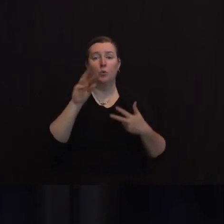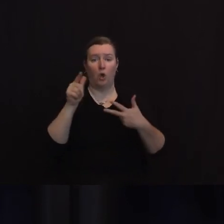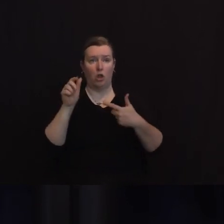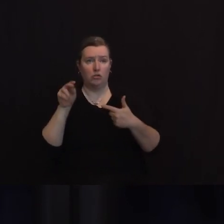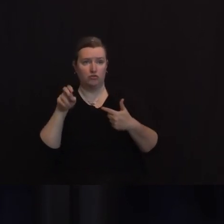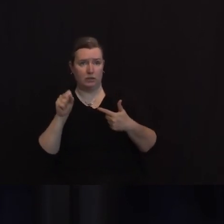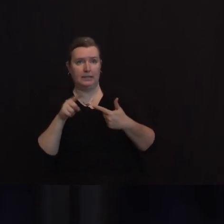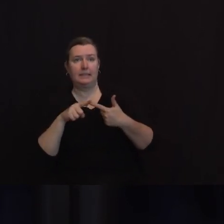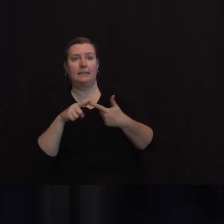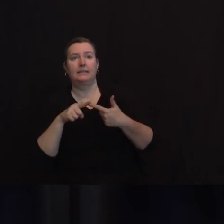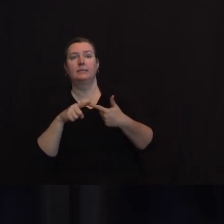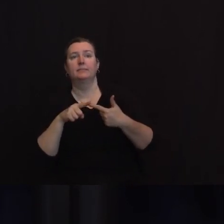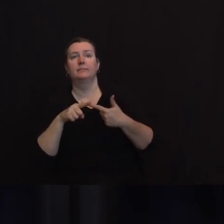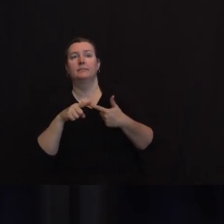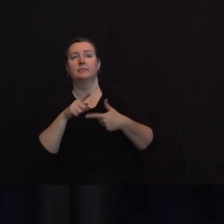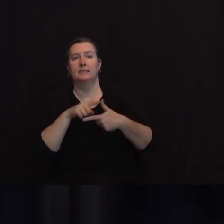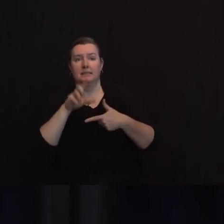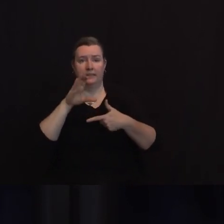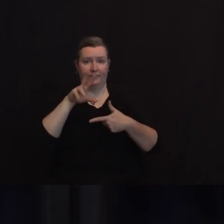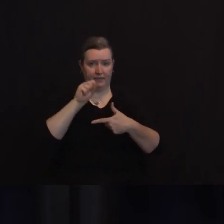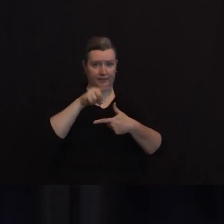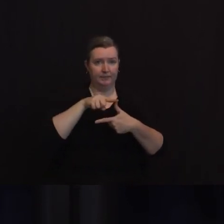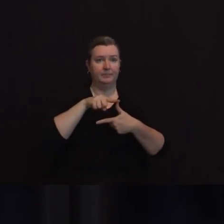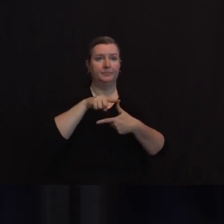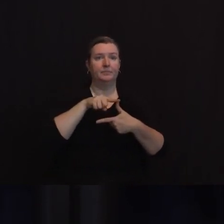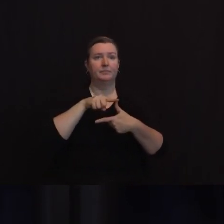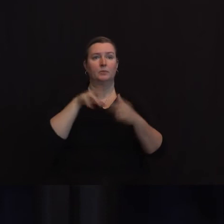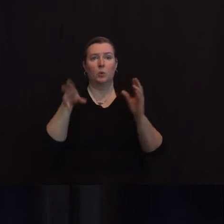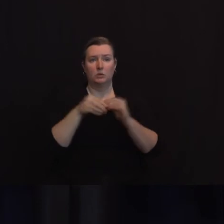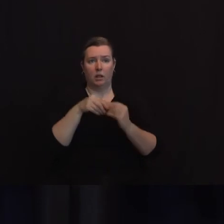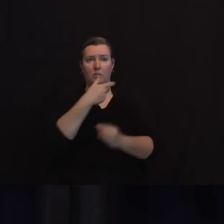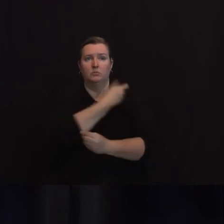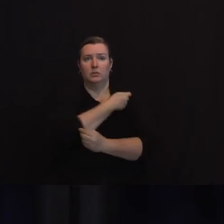CVS reports total doses